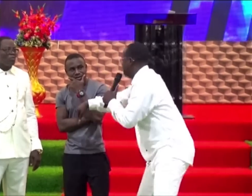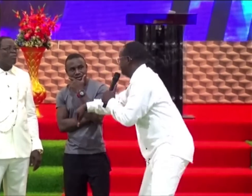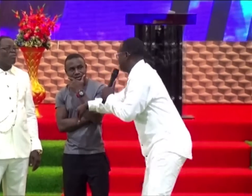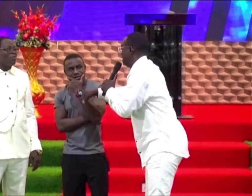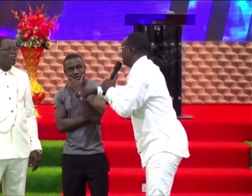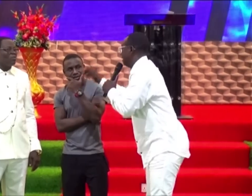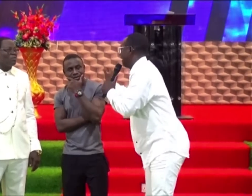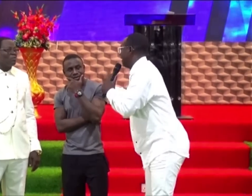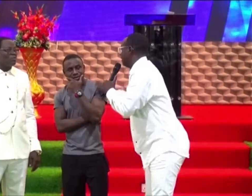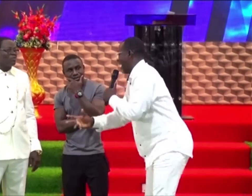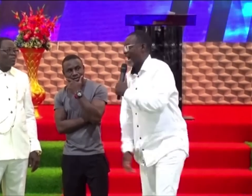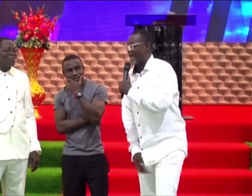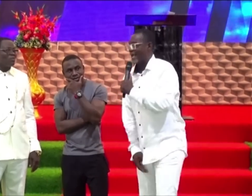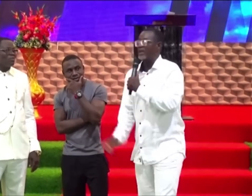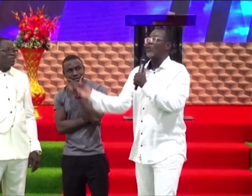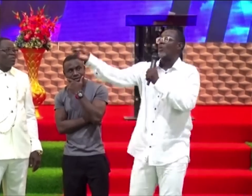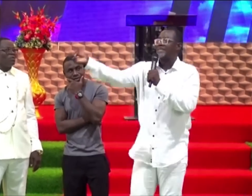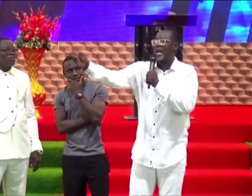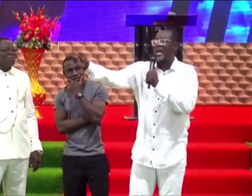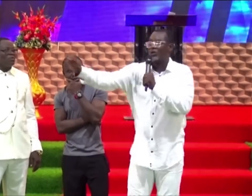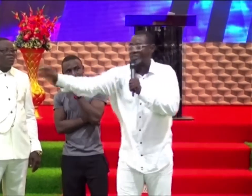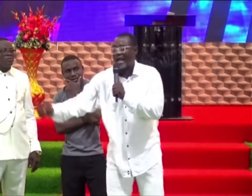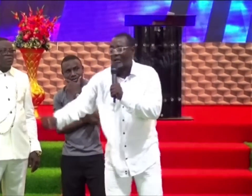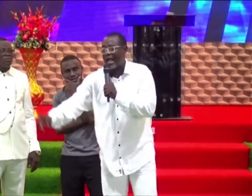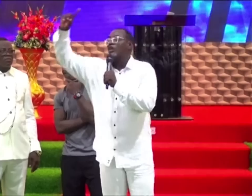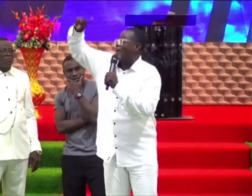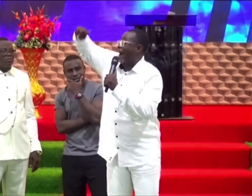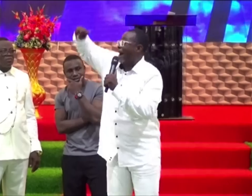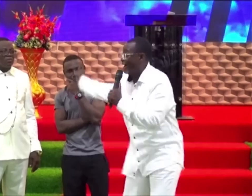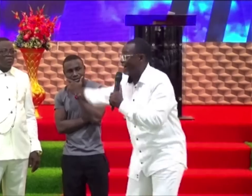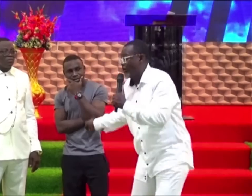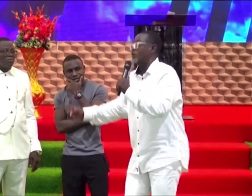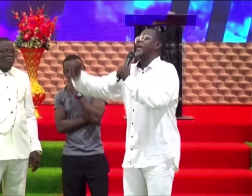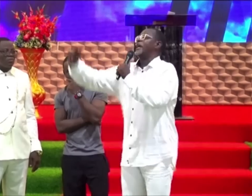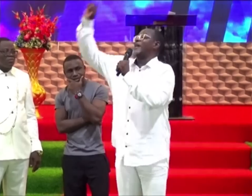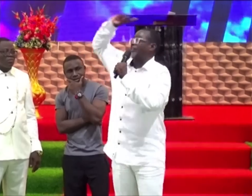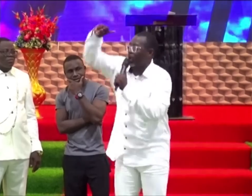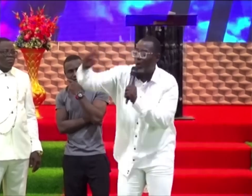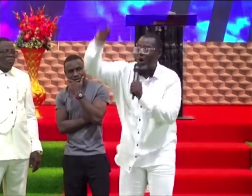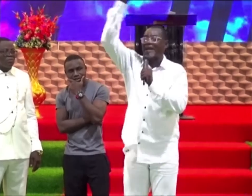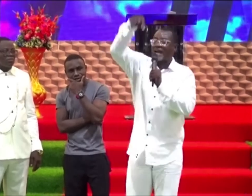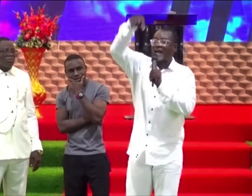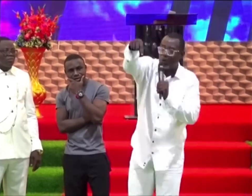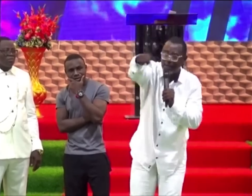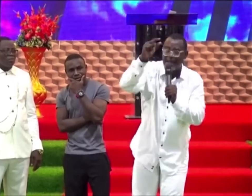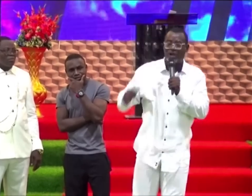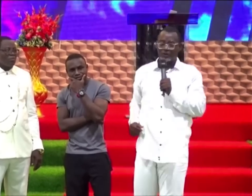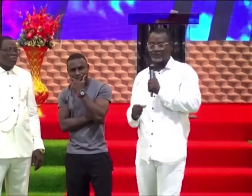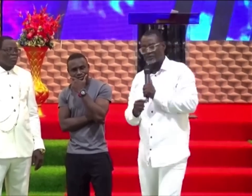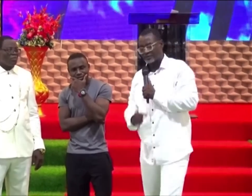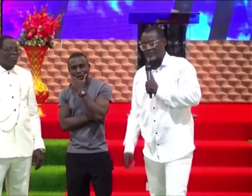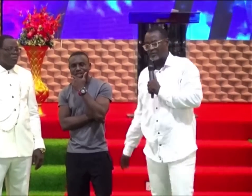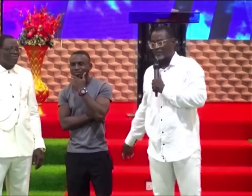airline Ethiopia airline wọ́n ní kò tiẹ̀ gbúdọ̀ try pé tó bá gbé nínú wọn ní pé iṣẹ́ tán lọ́wọ́ mánéjà tó wà níbẹ̀ níjọ́